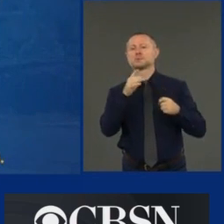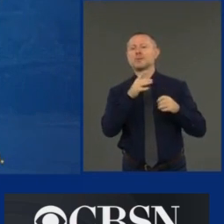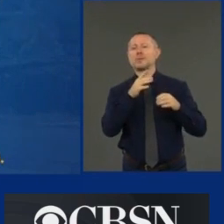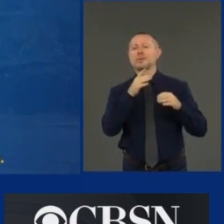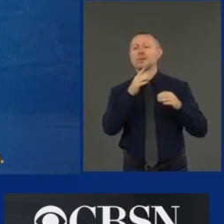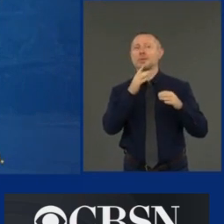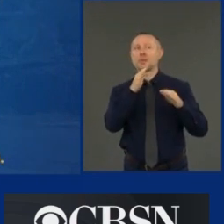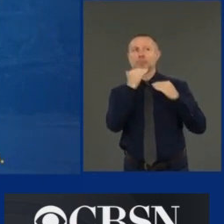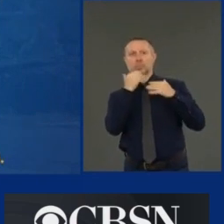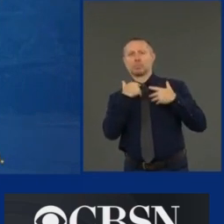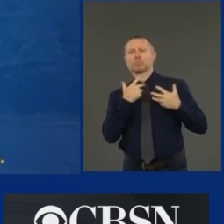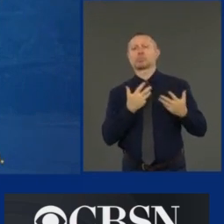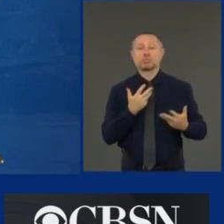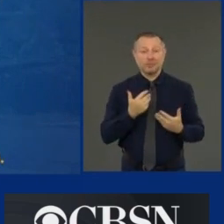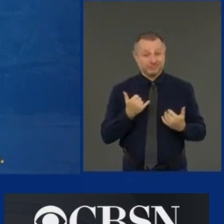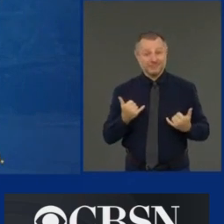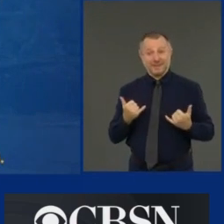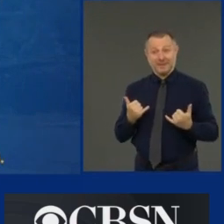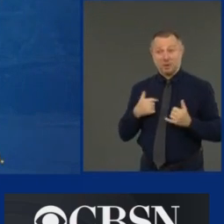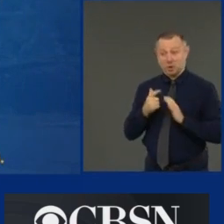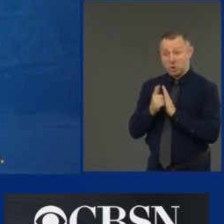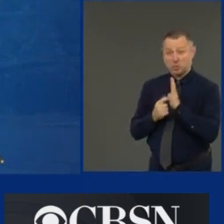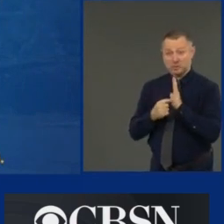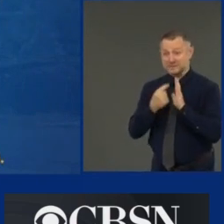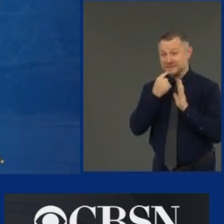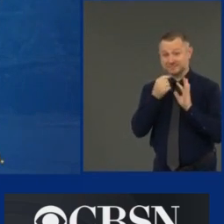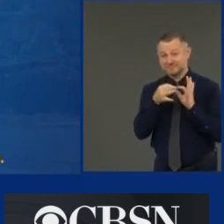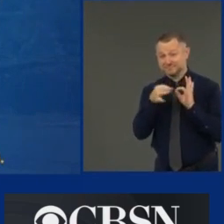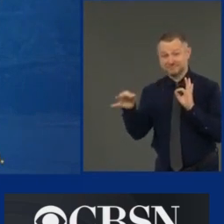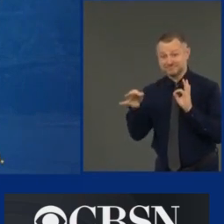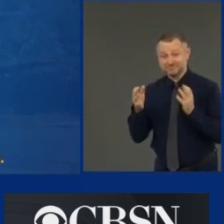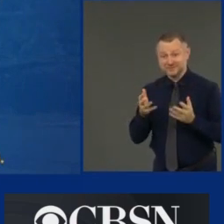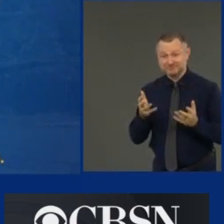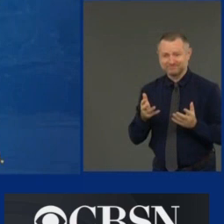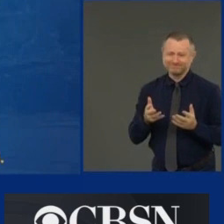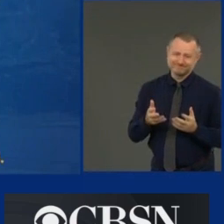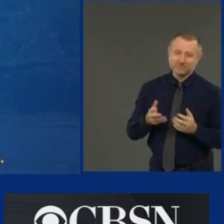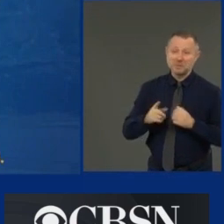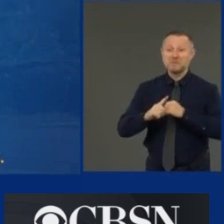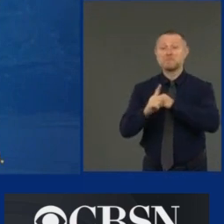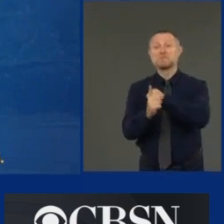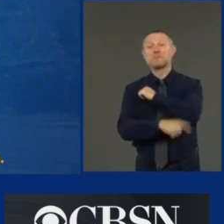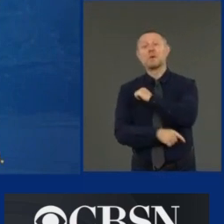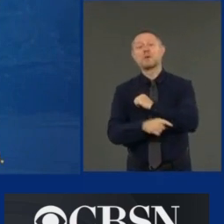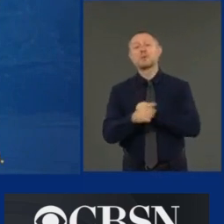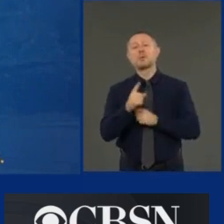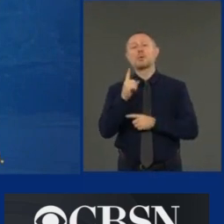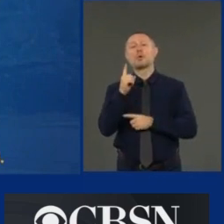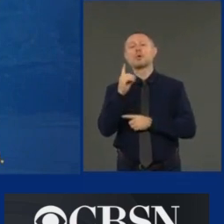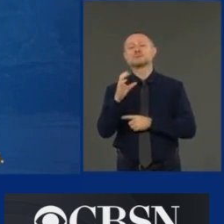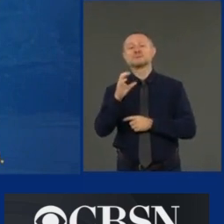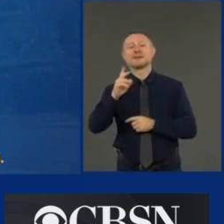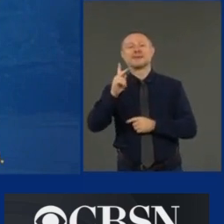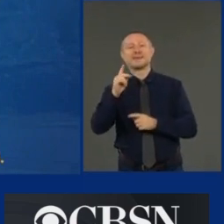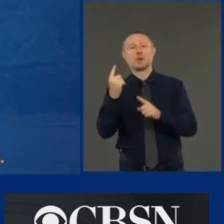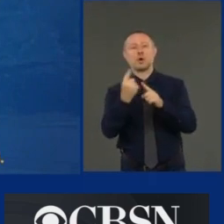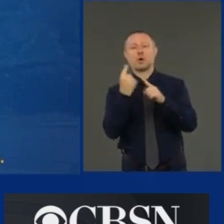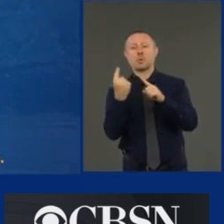And the current law says the penalty can be $100,000